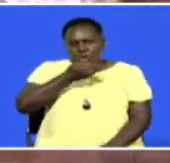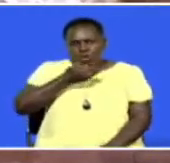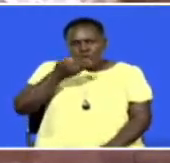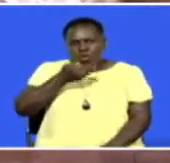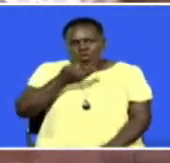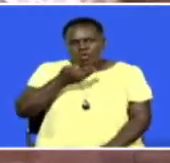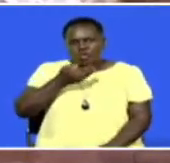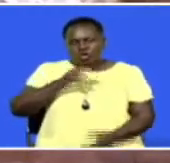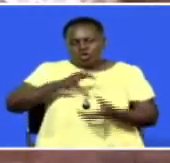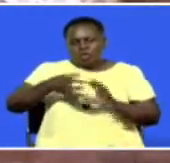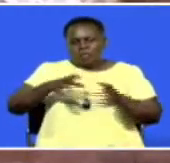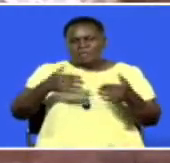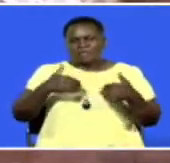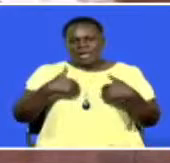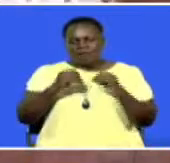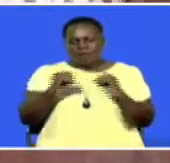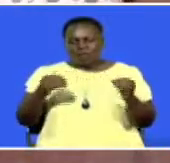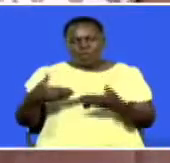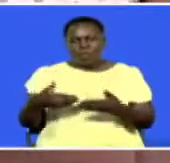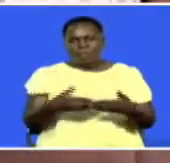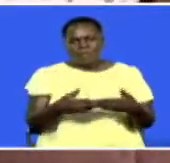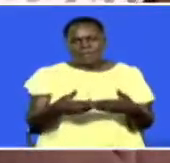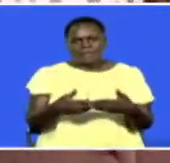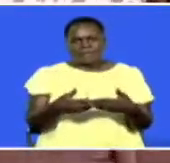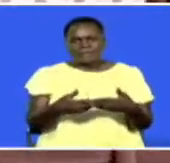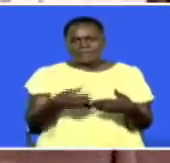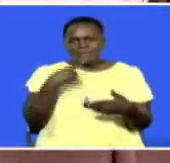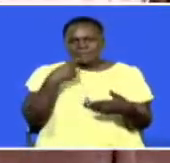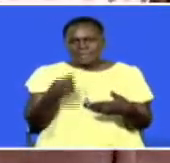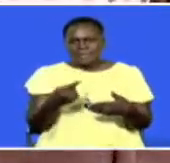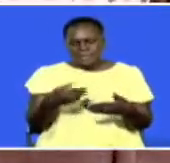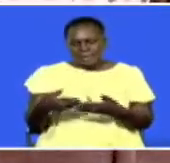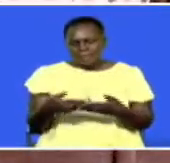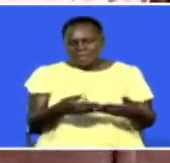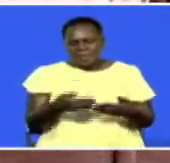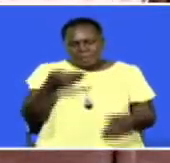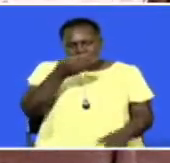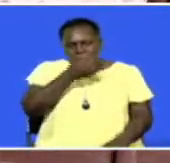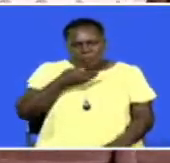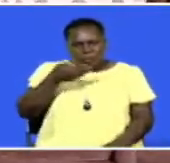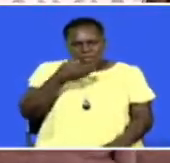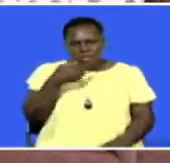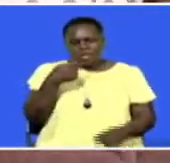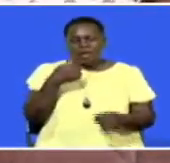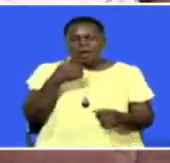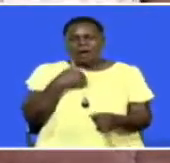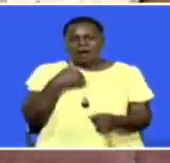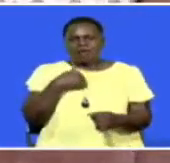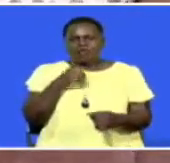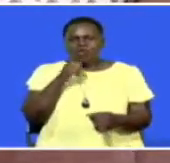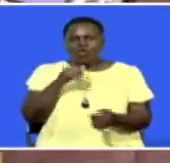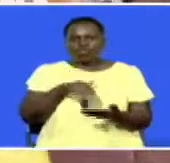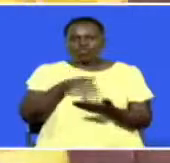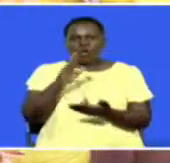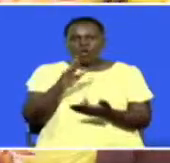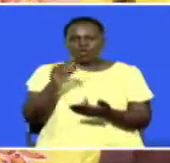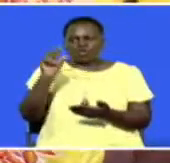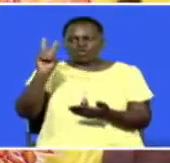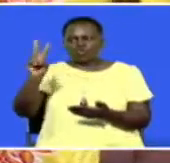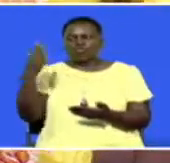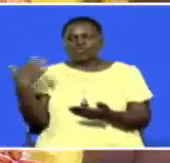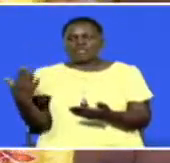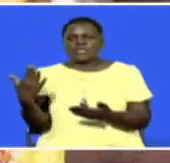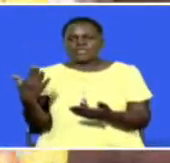cause dietary complications to your baby. She says the baby porridge flour should contain no more than 2